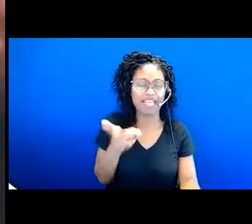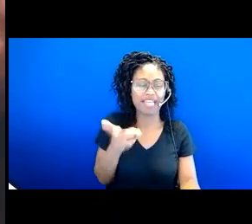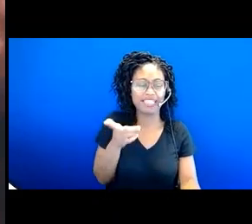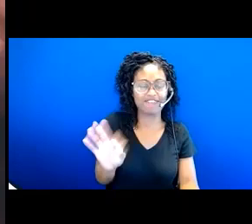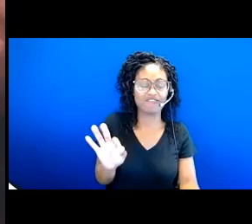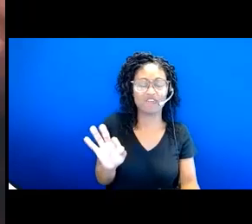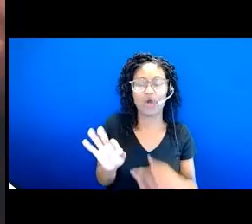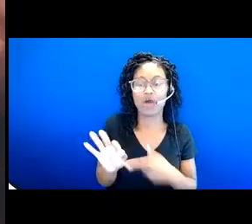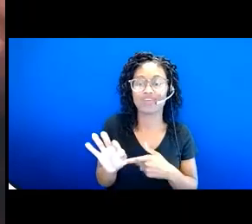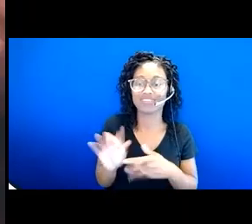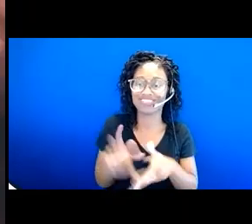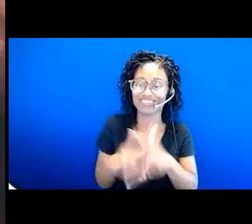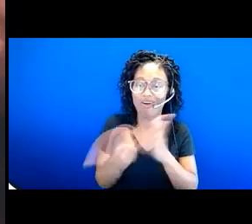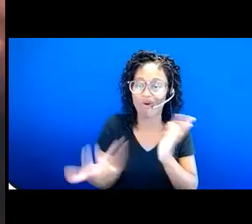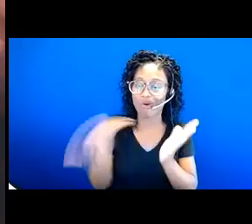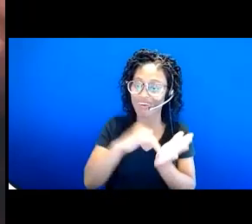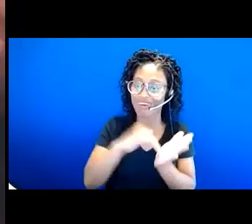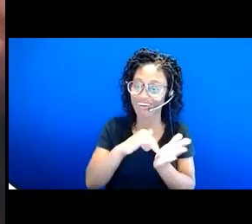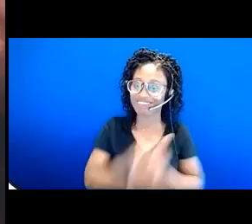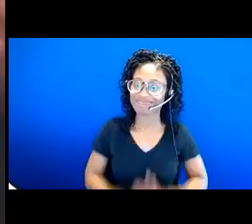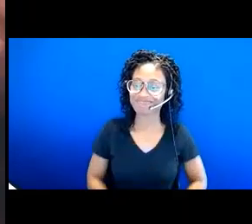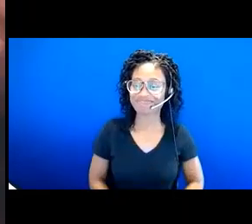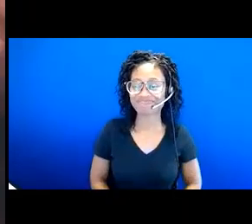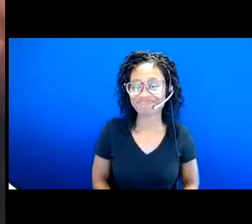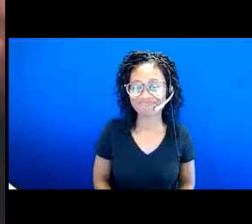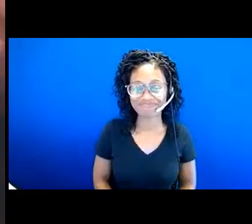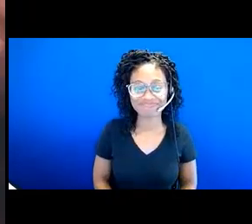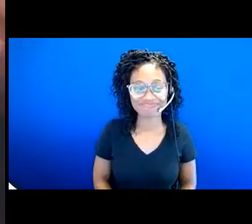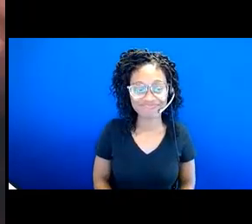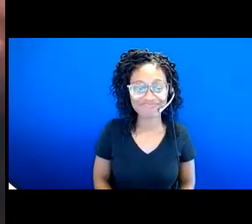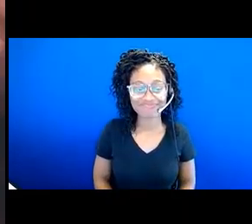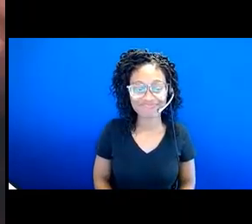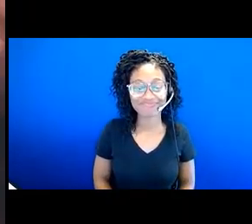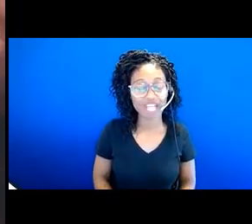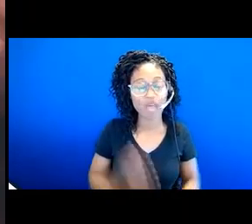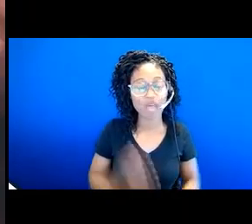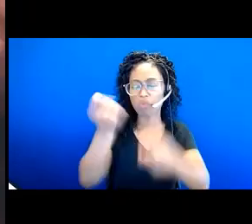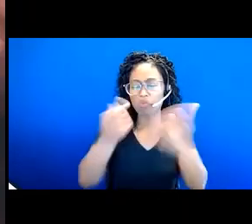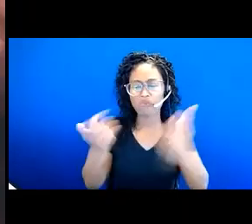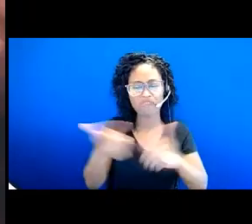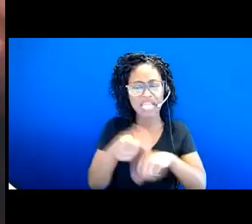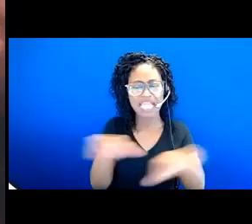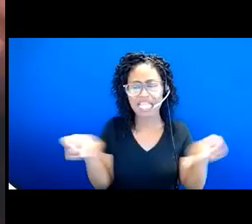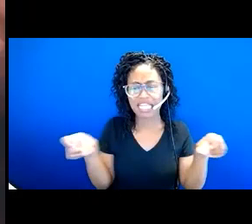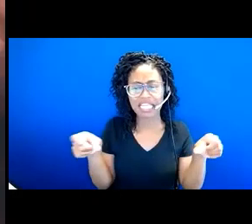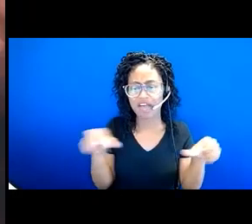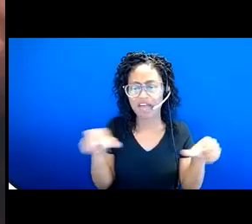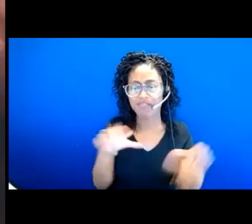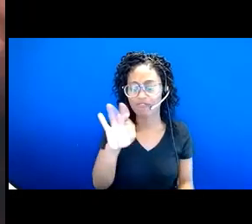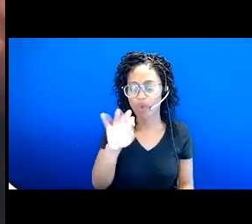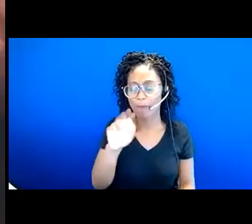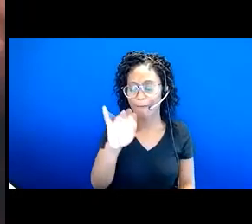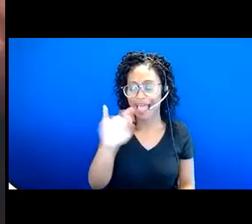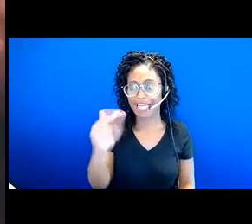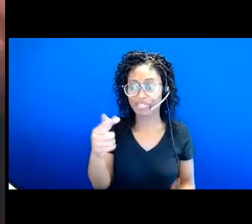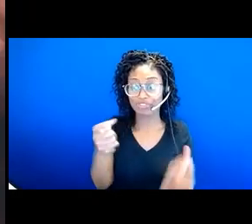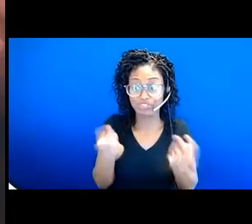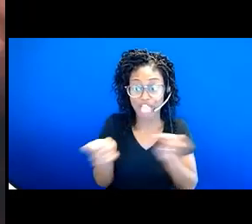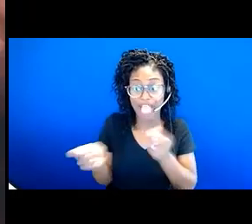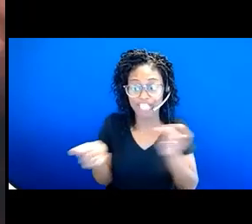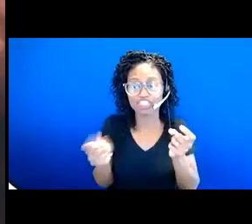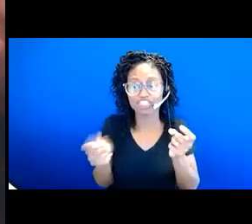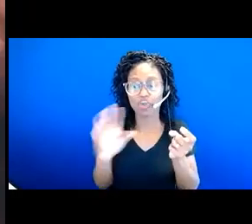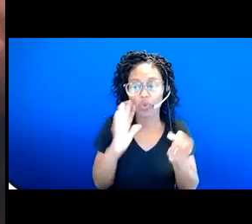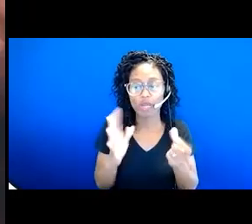will always take you back to the default function, and it'll remove any of the formatting that you've done here. I'm going